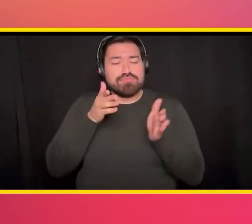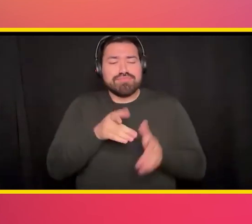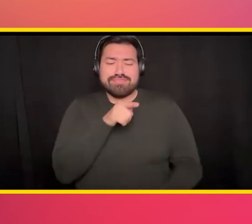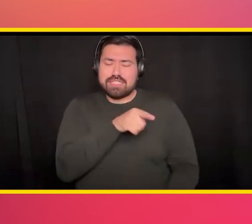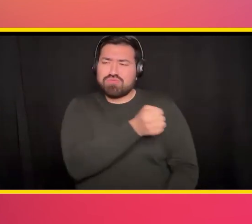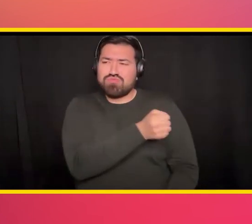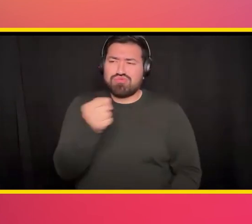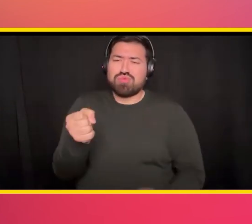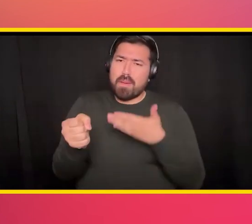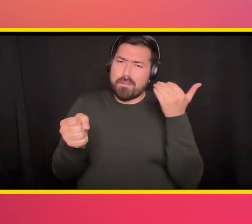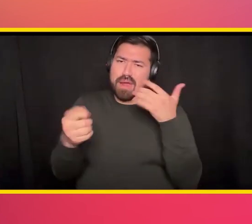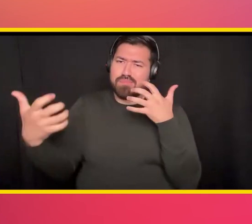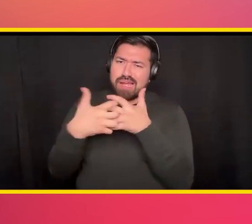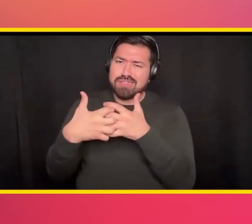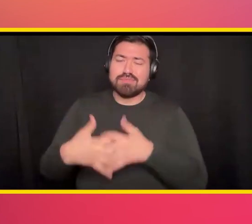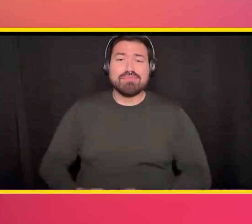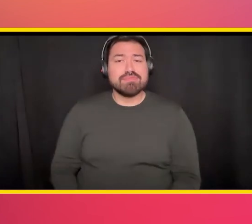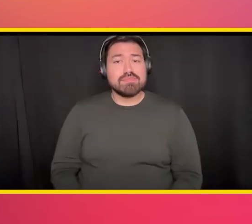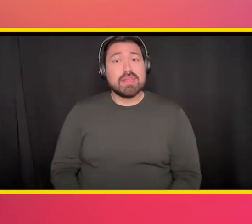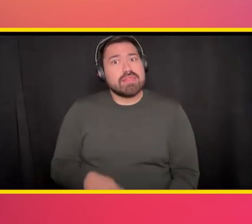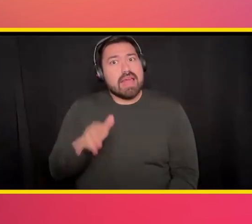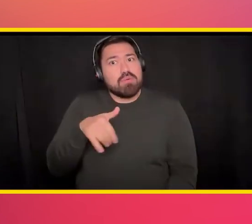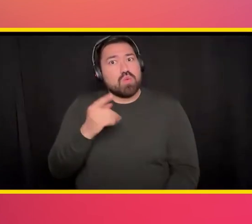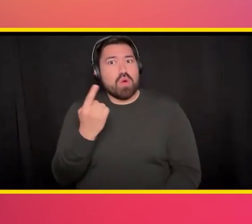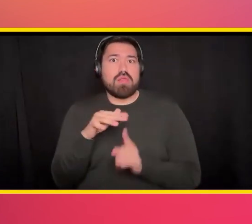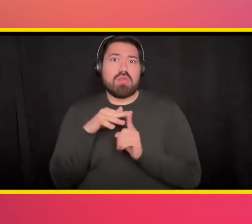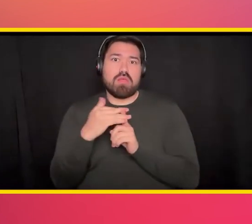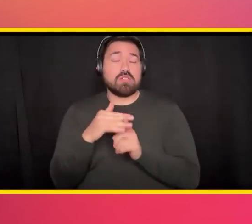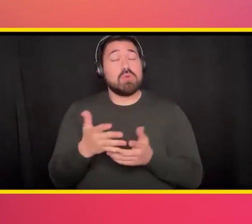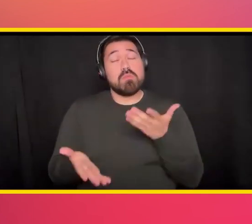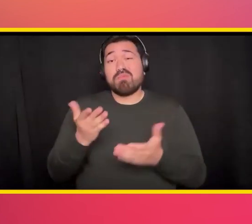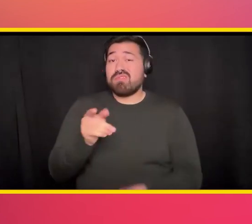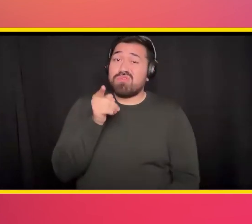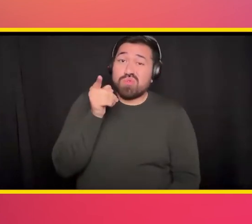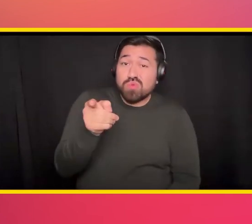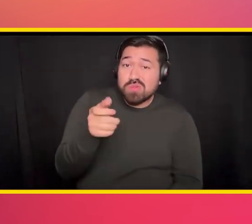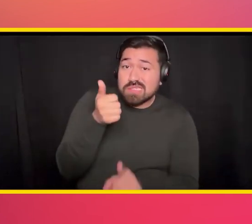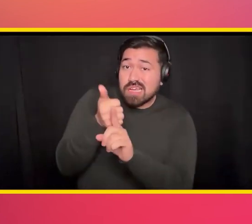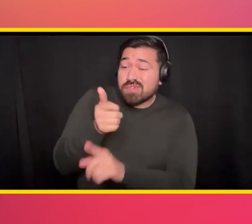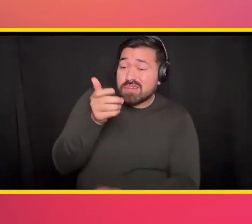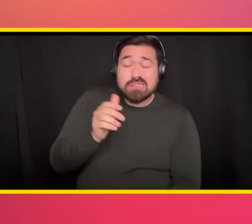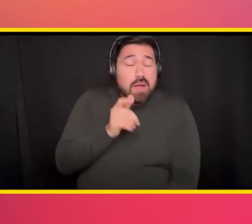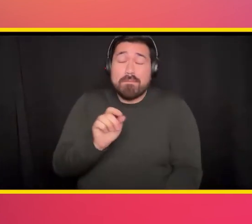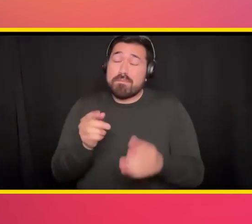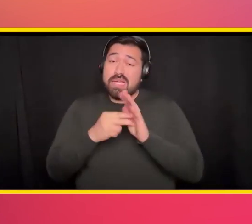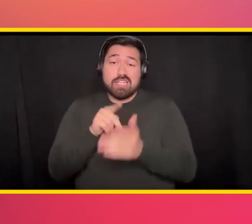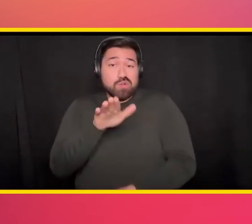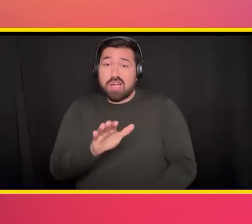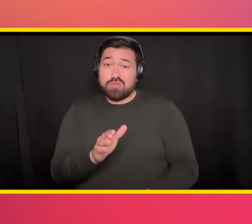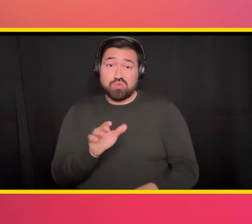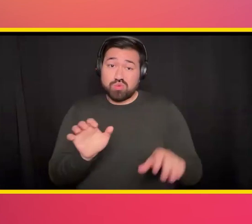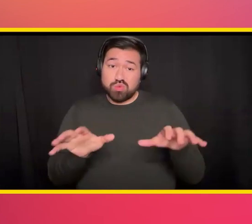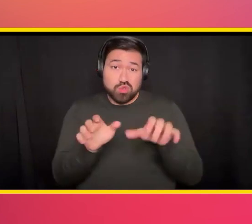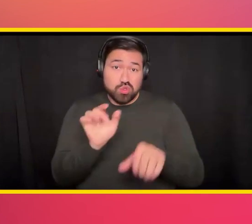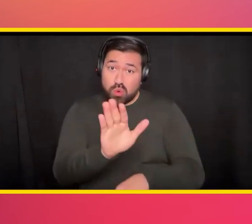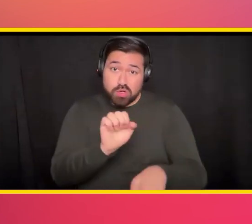It it ended up being in that scenario. So you actually may not be the person. That doesn't mean you're not doing your job as an ally. That